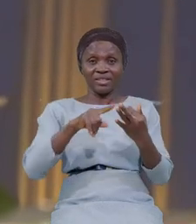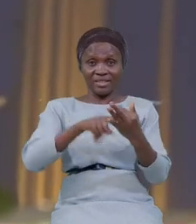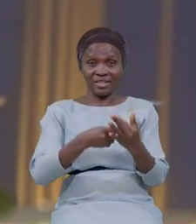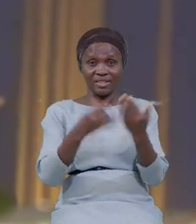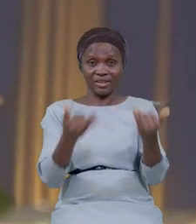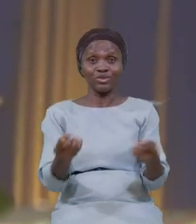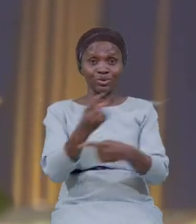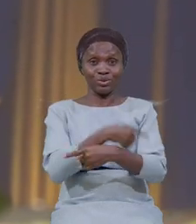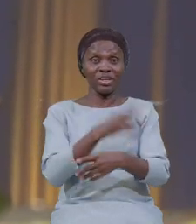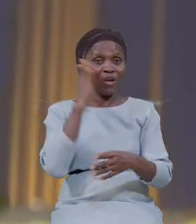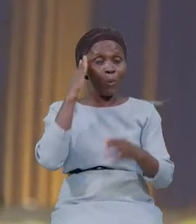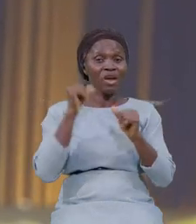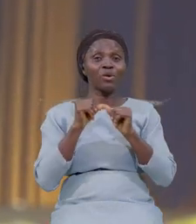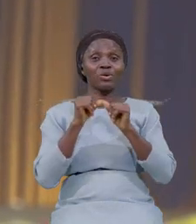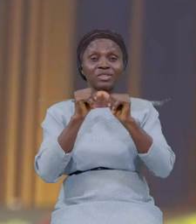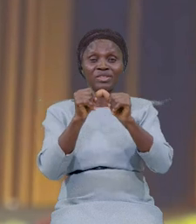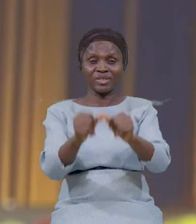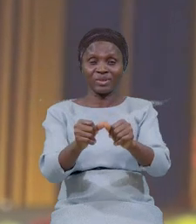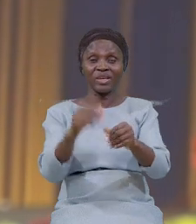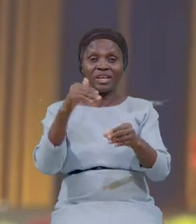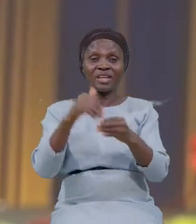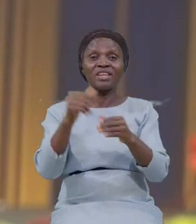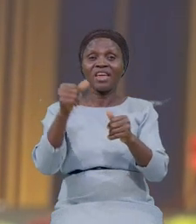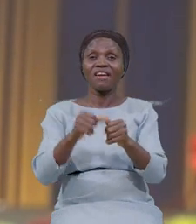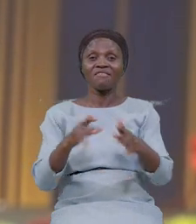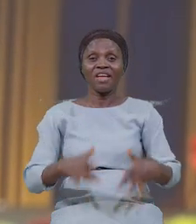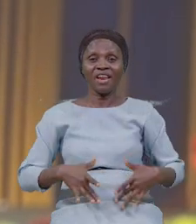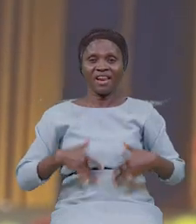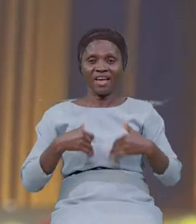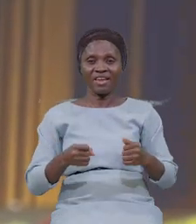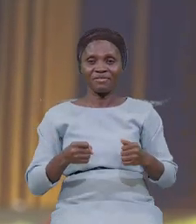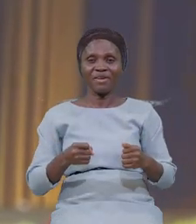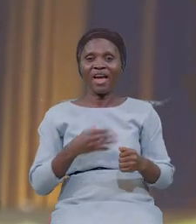today will continue in every